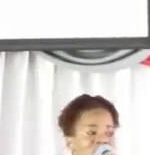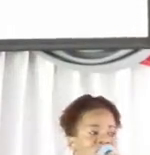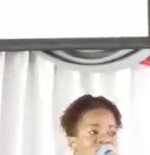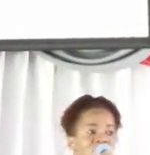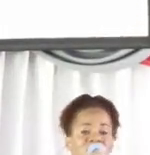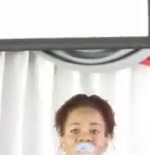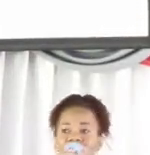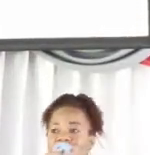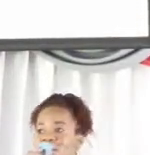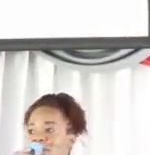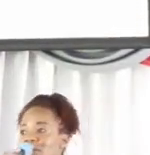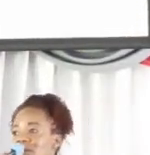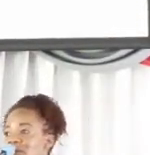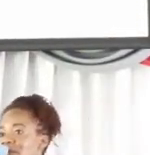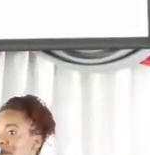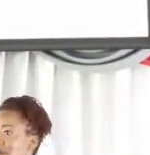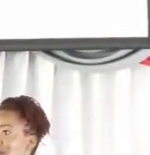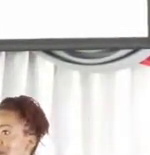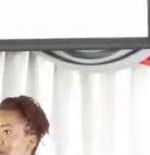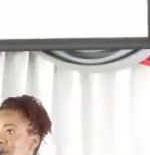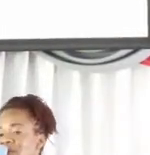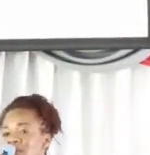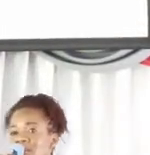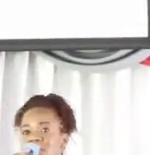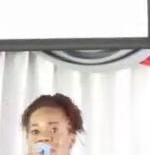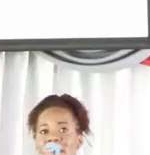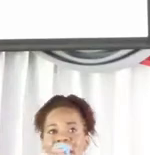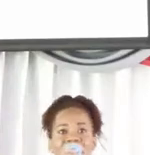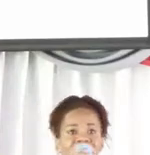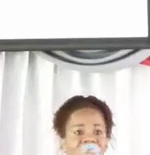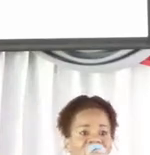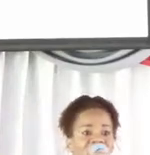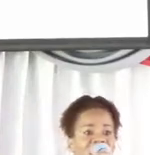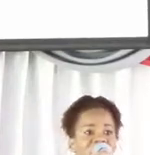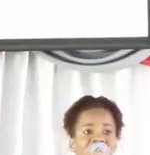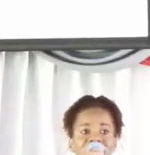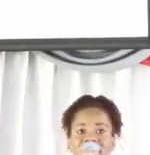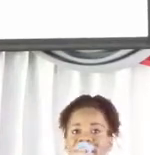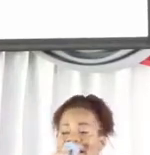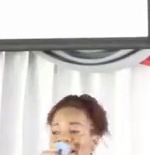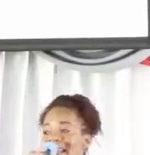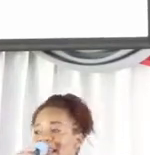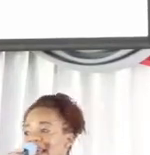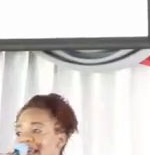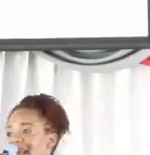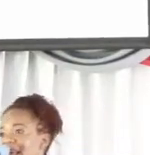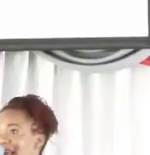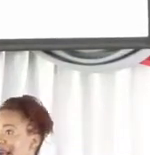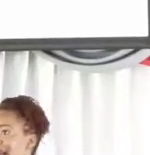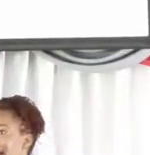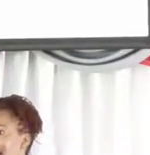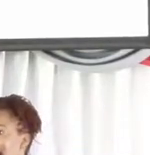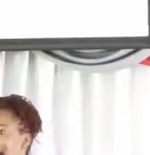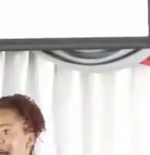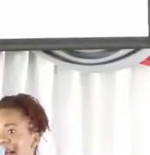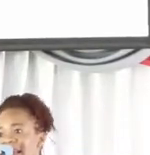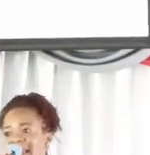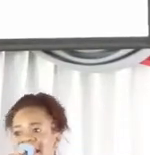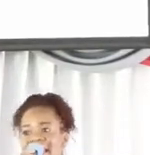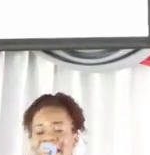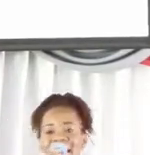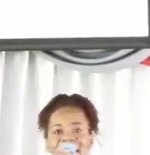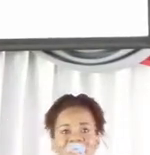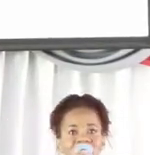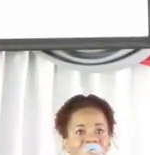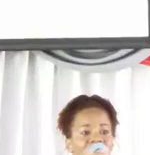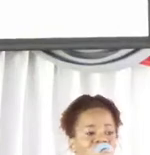We are preparing to pray as we commit these who are here at the altar, those in their homes who are making